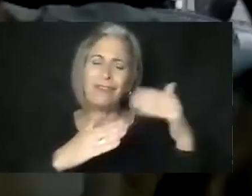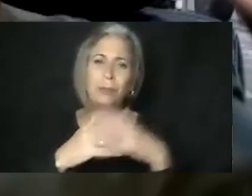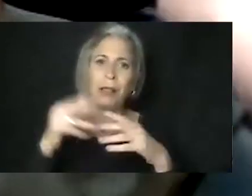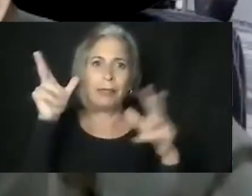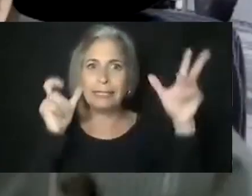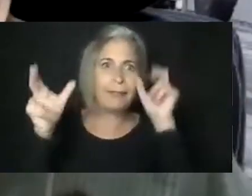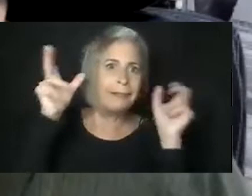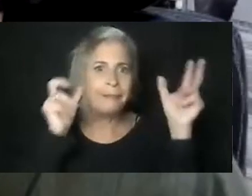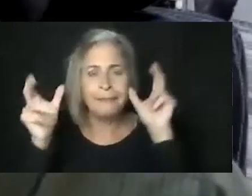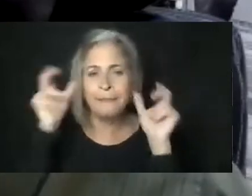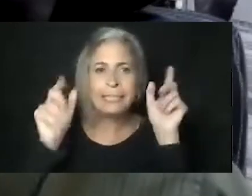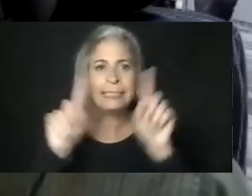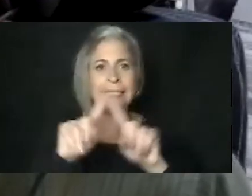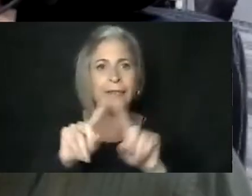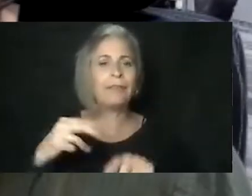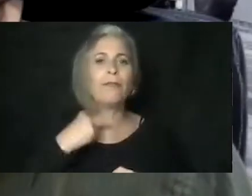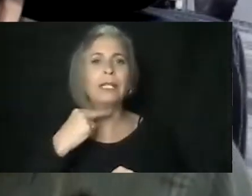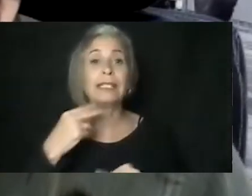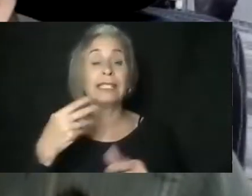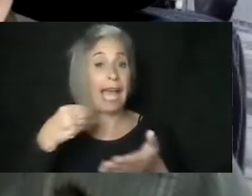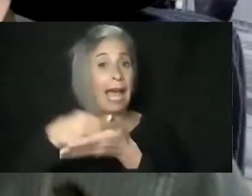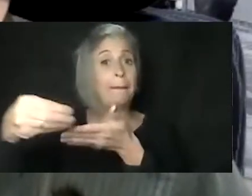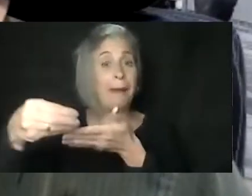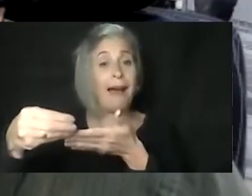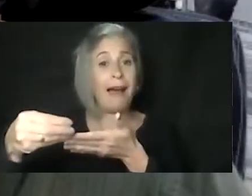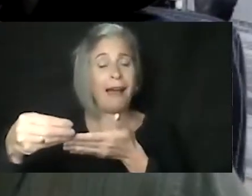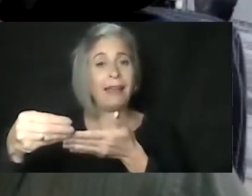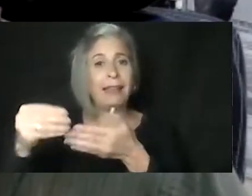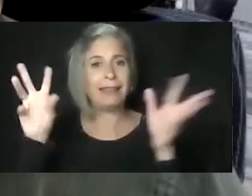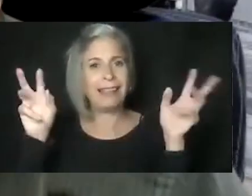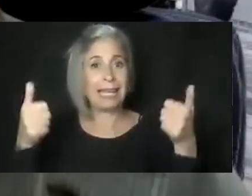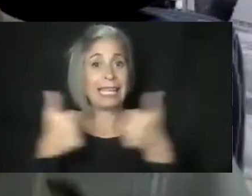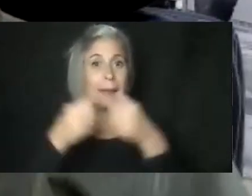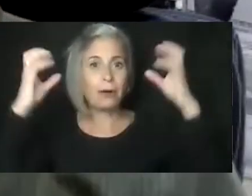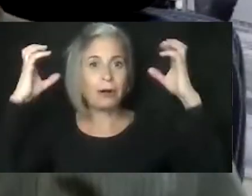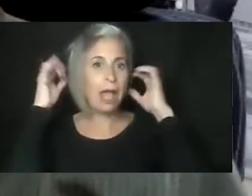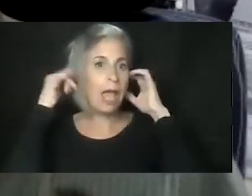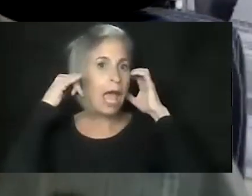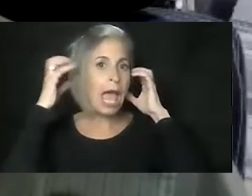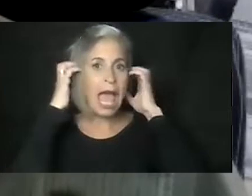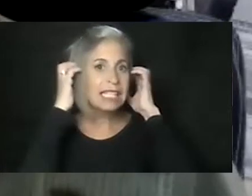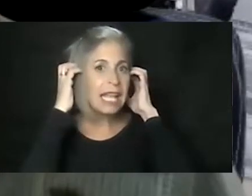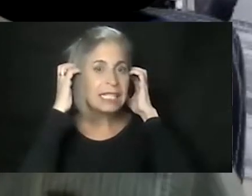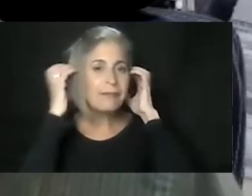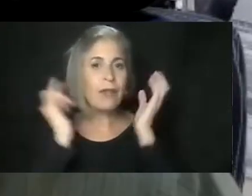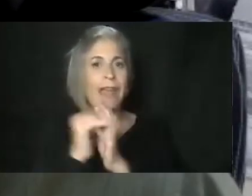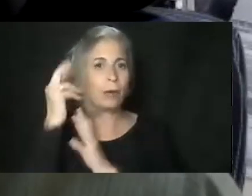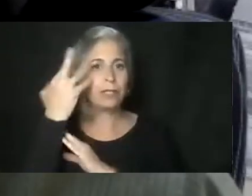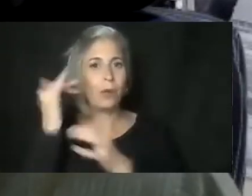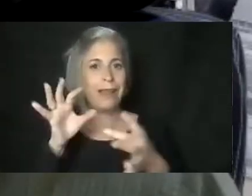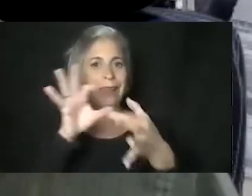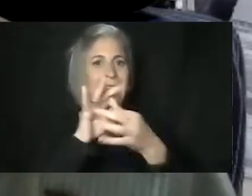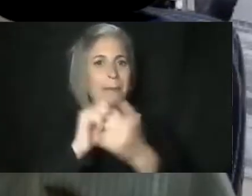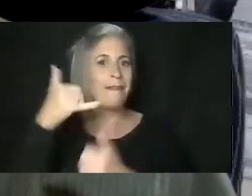at the same time. I actually buy kind of gamer headsets for that reason, because they allow me to connect my phone